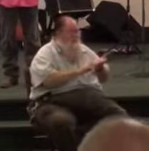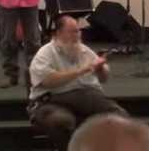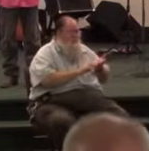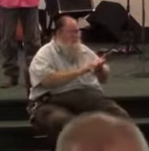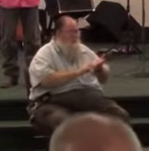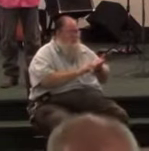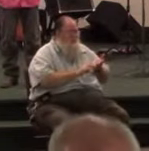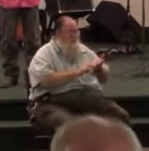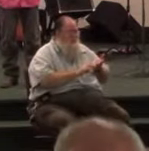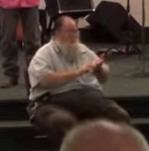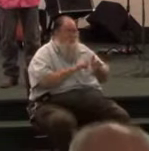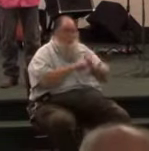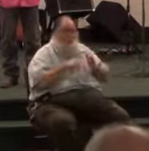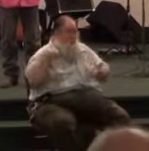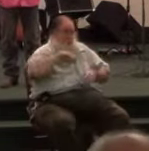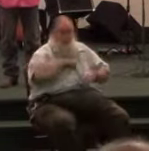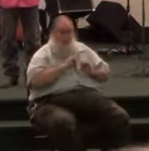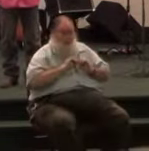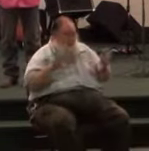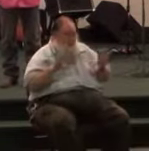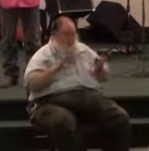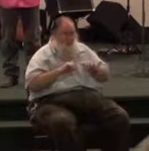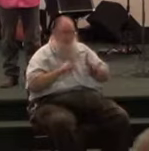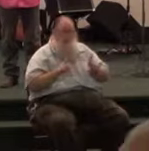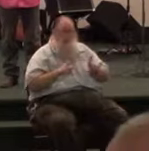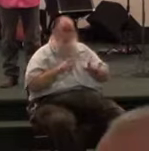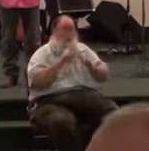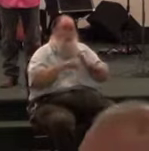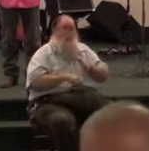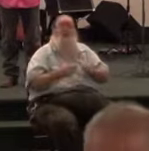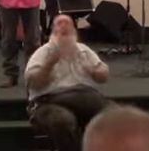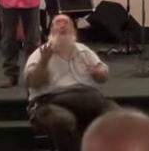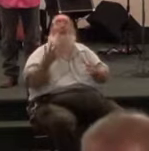Didn't cost you and me anything, but boy, did it cost him.